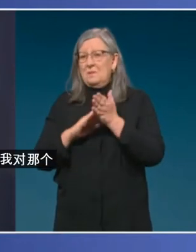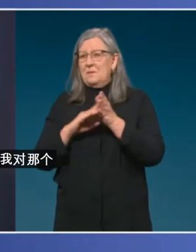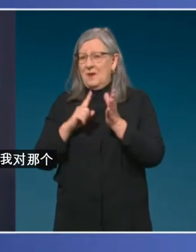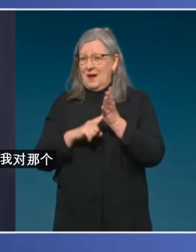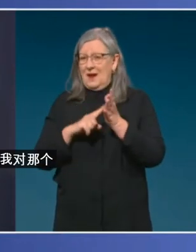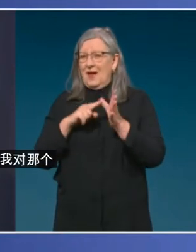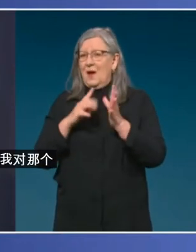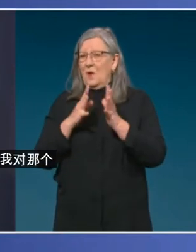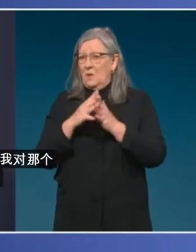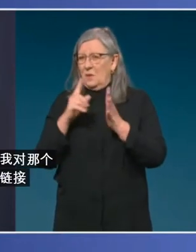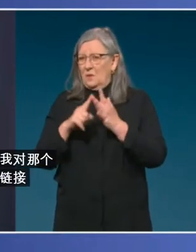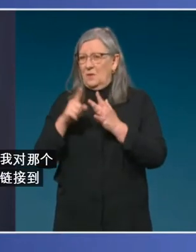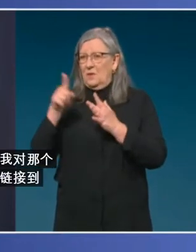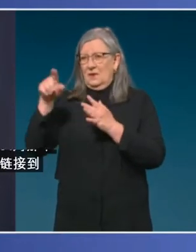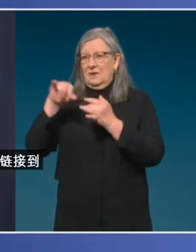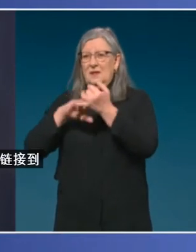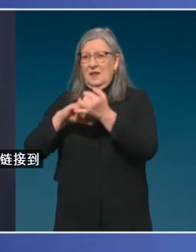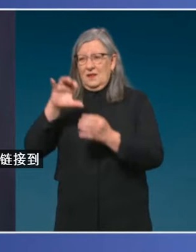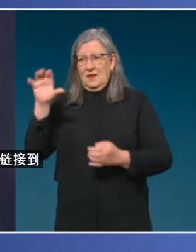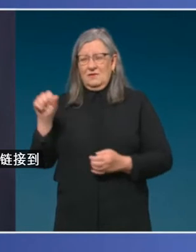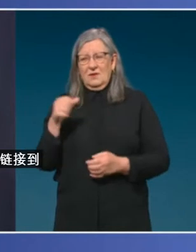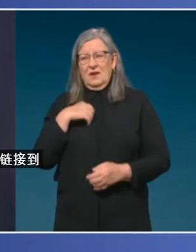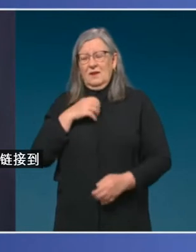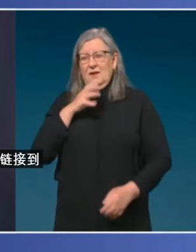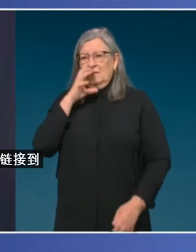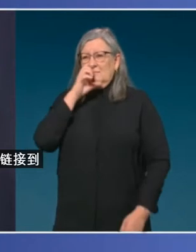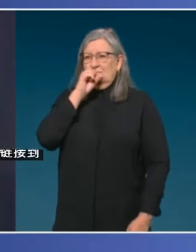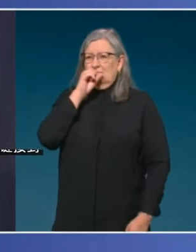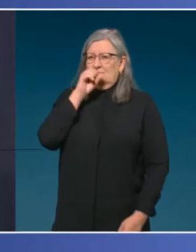that country and I still have links to there.